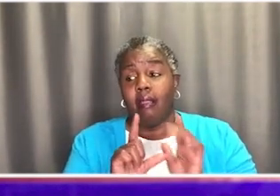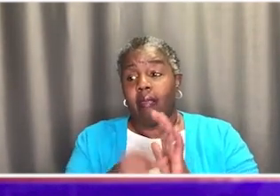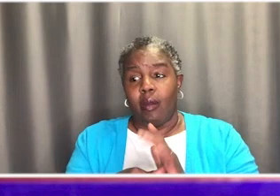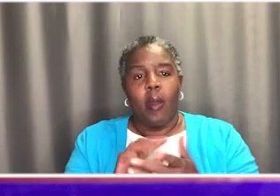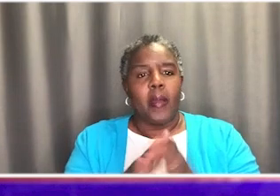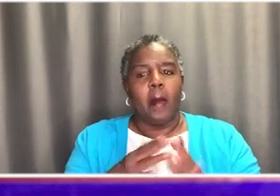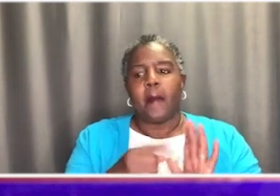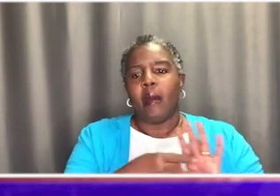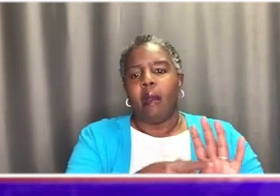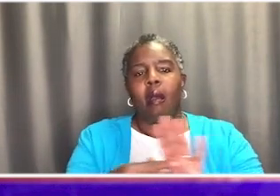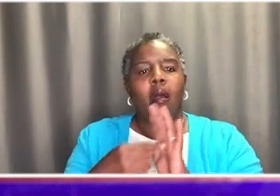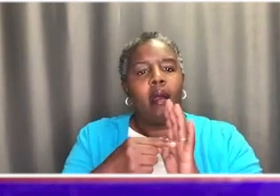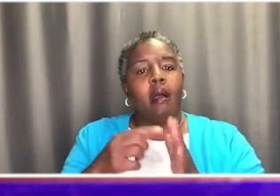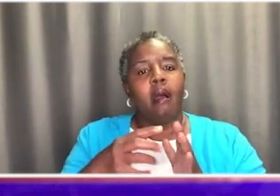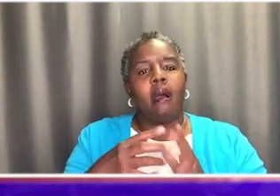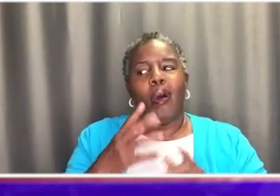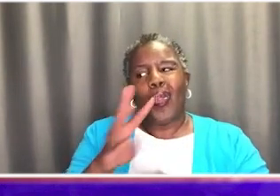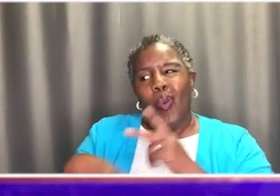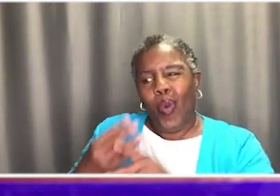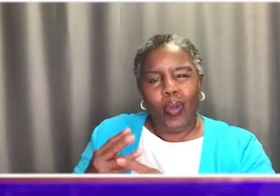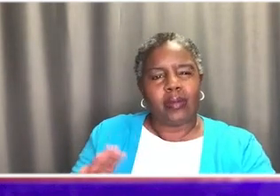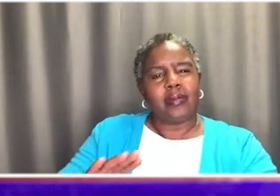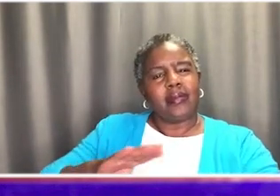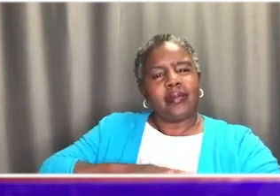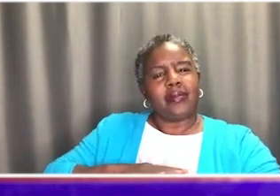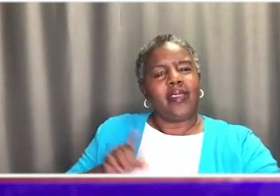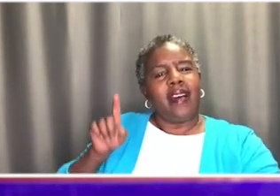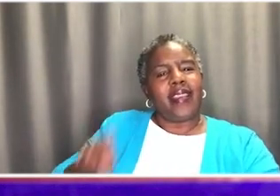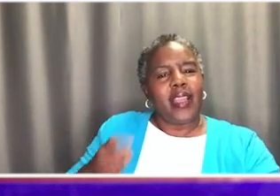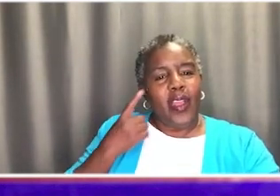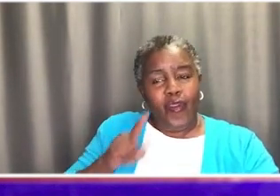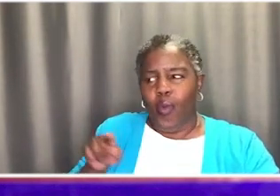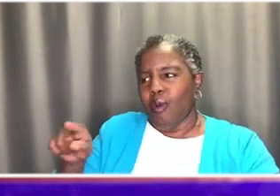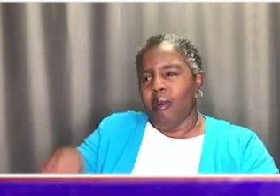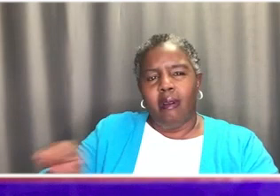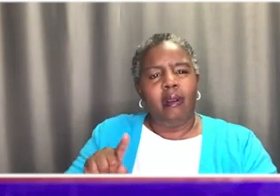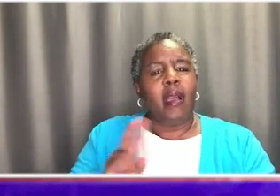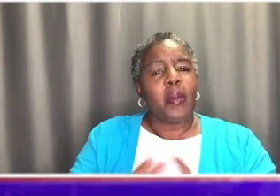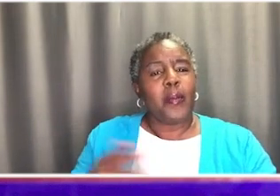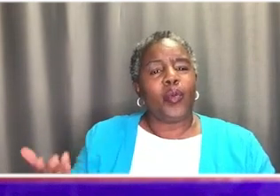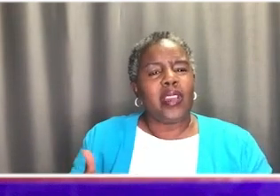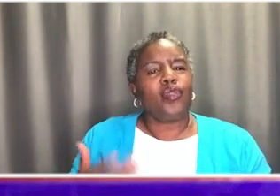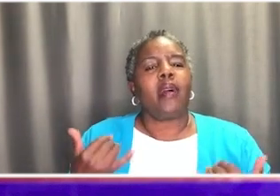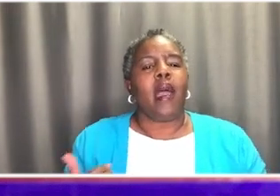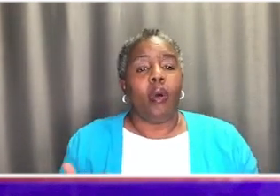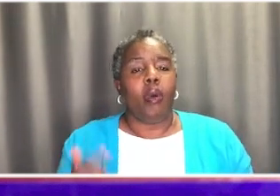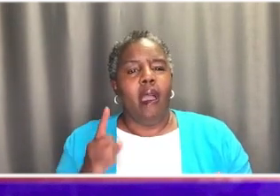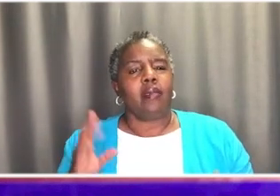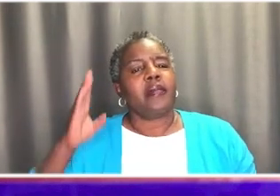light for the world and meet the needs of people in the 21st century and